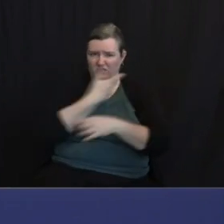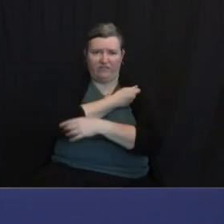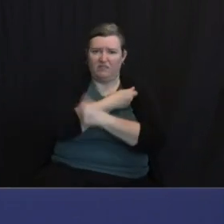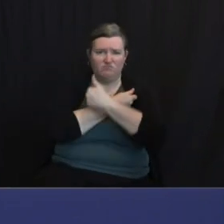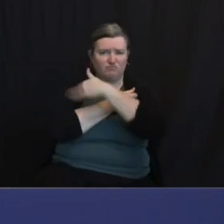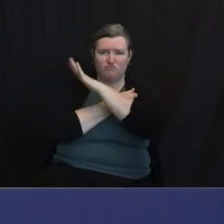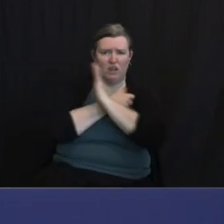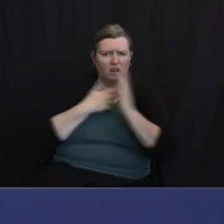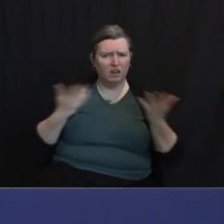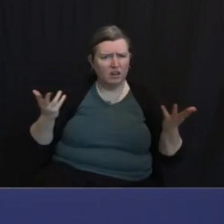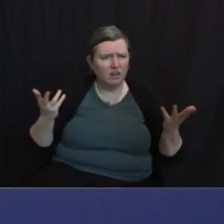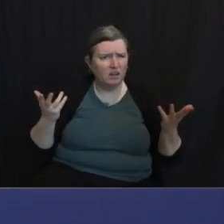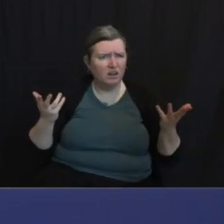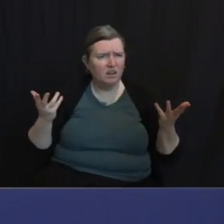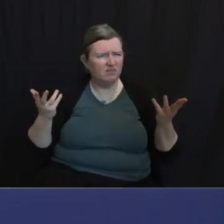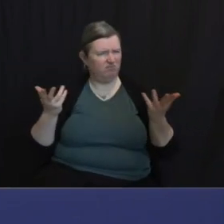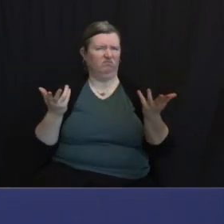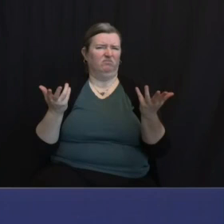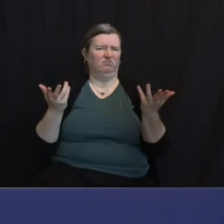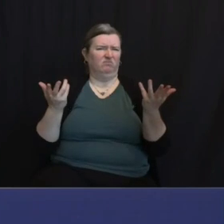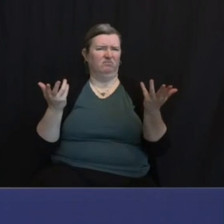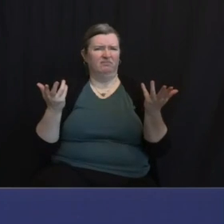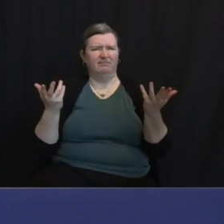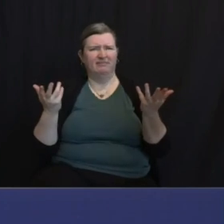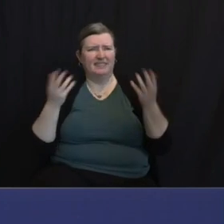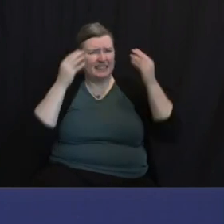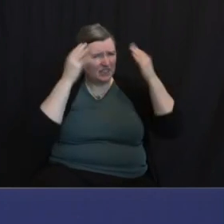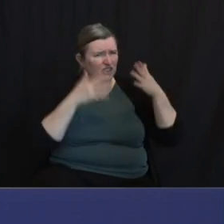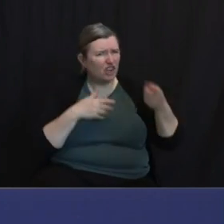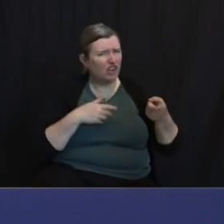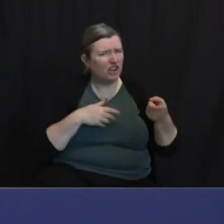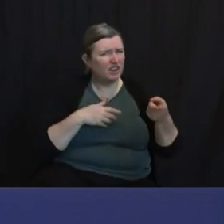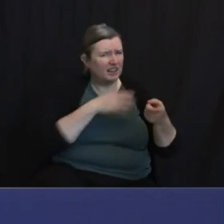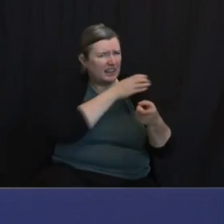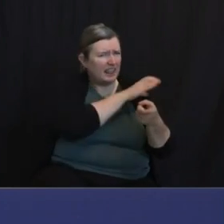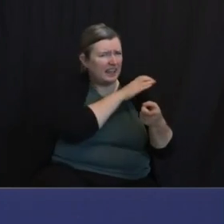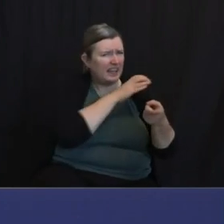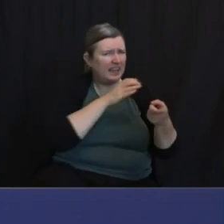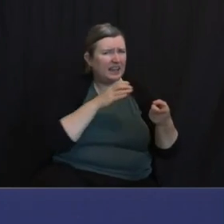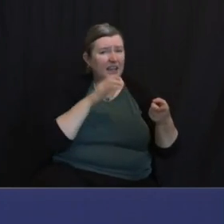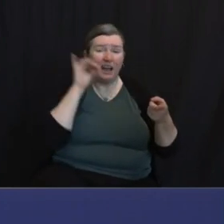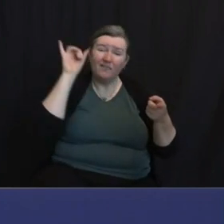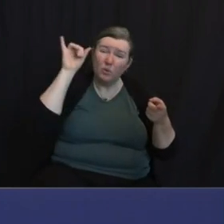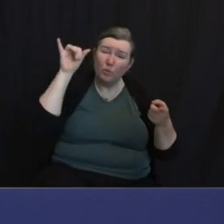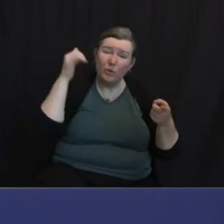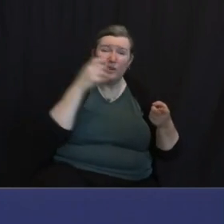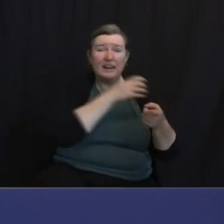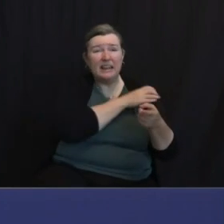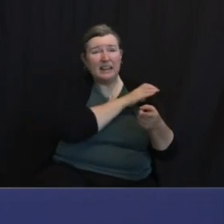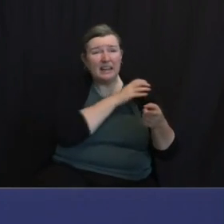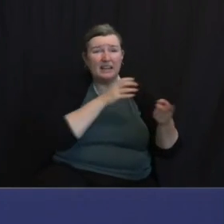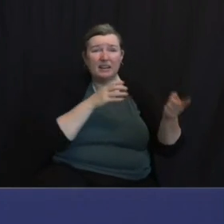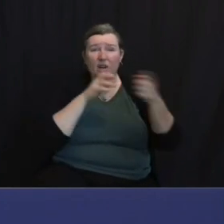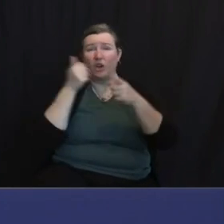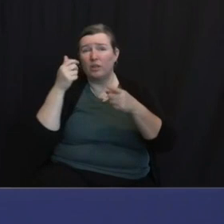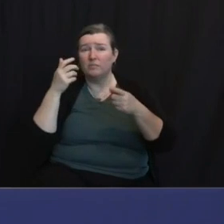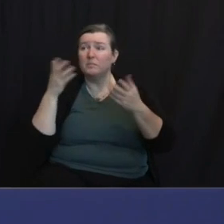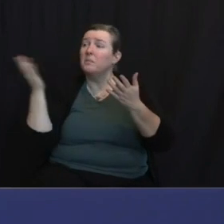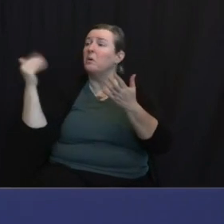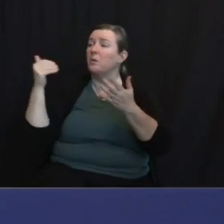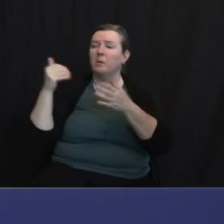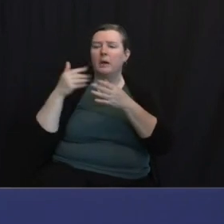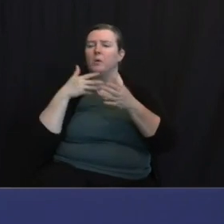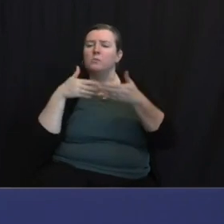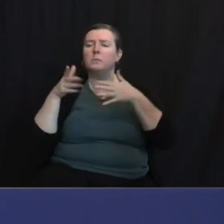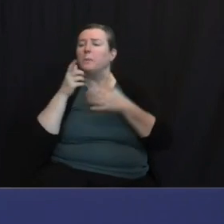older are not being deprioritized when you have teacher clinics and airport worker clinics? And I mean, I think, Judy, you may want to weigh in